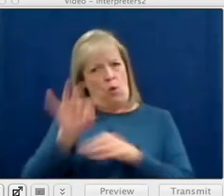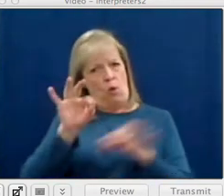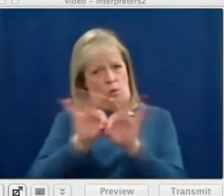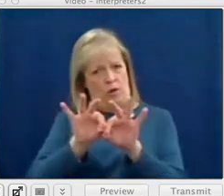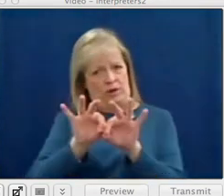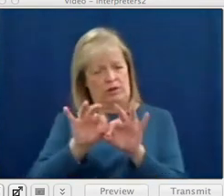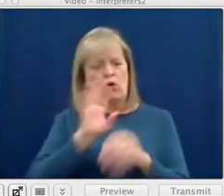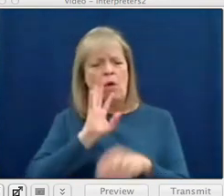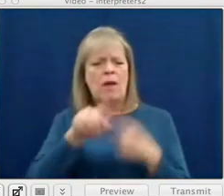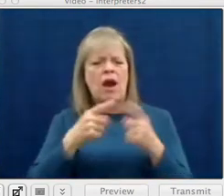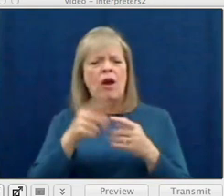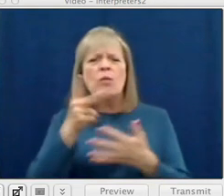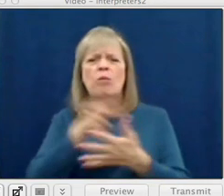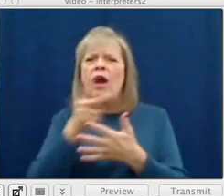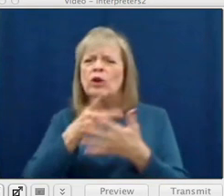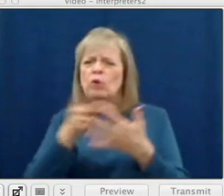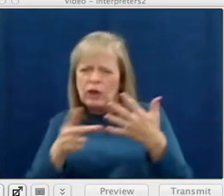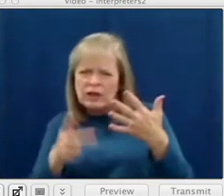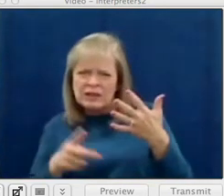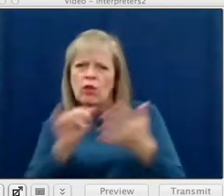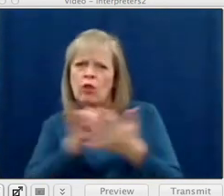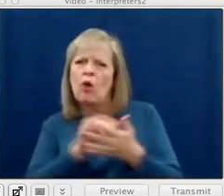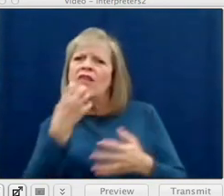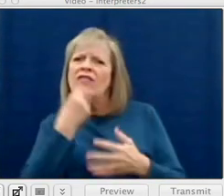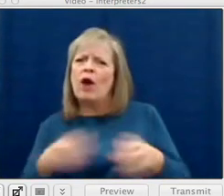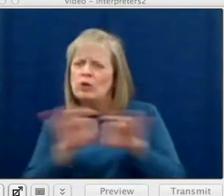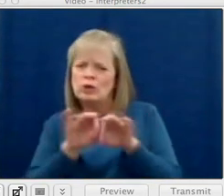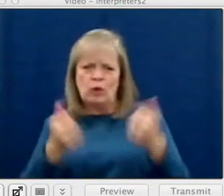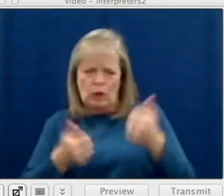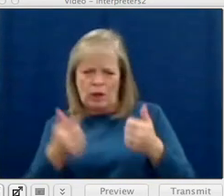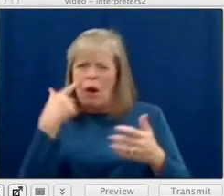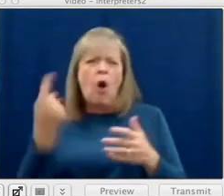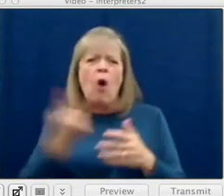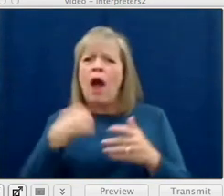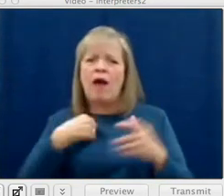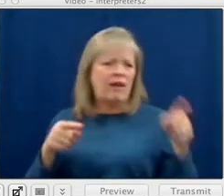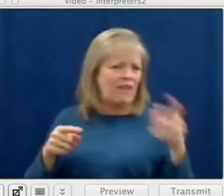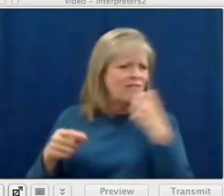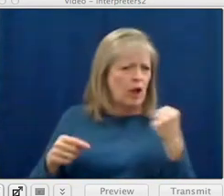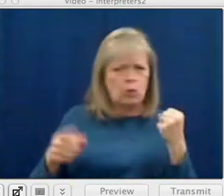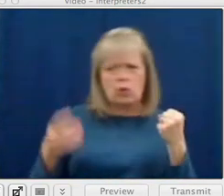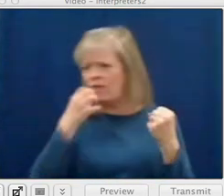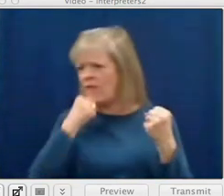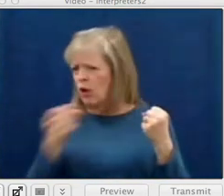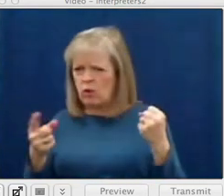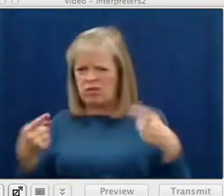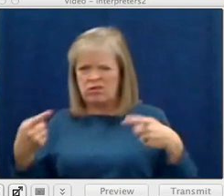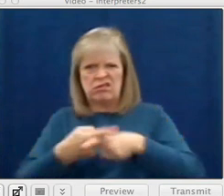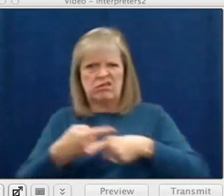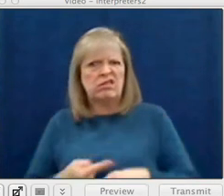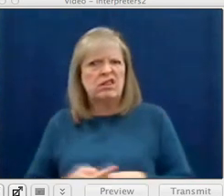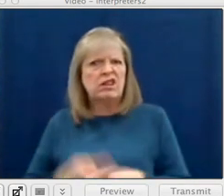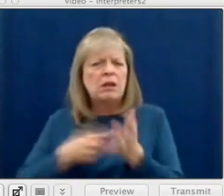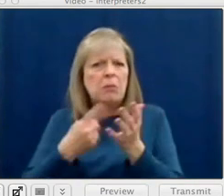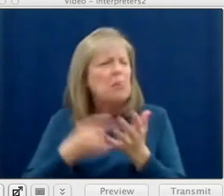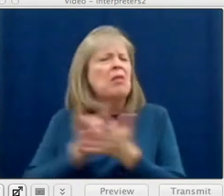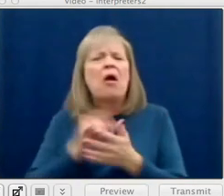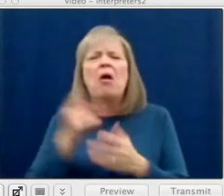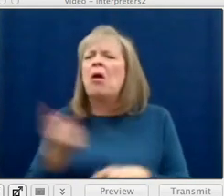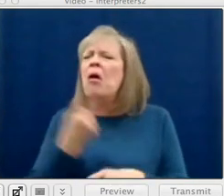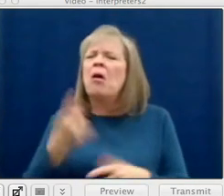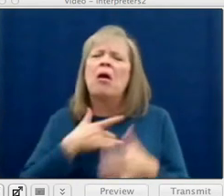because values are always going to come into conflict with one another. That's pretty much par for the course for a practice profession. Let's